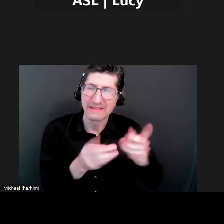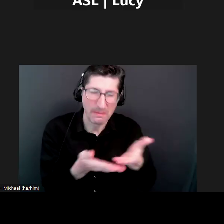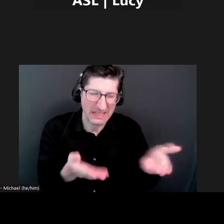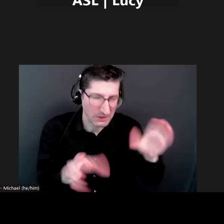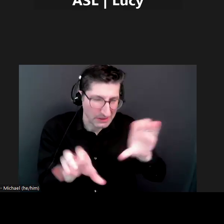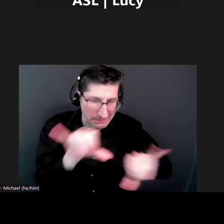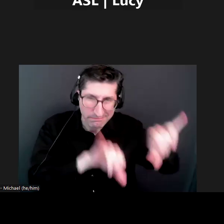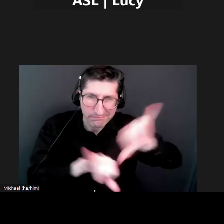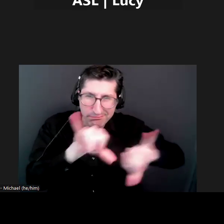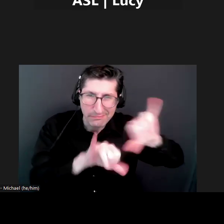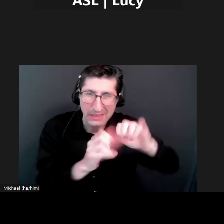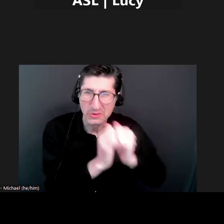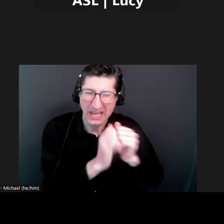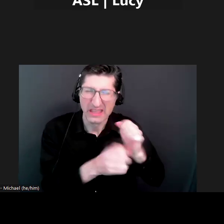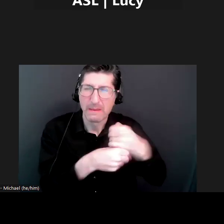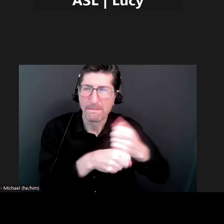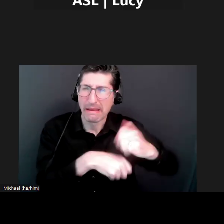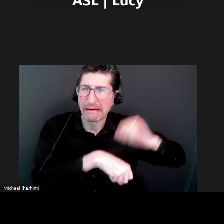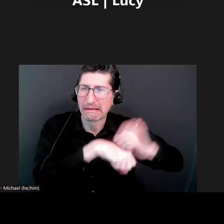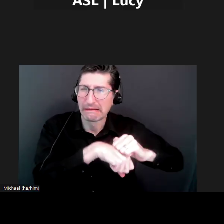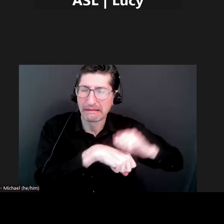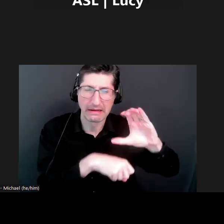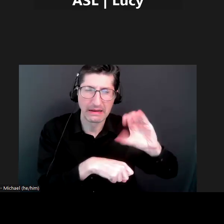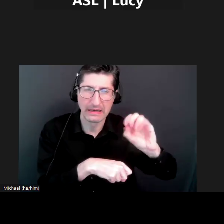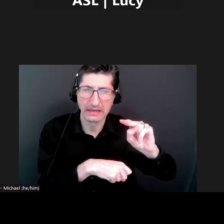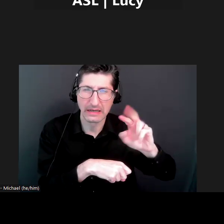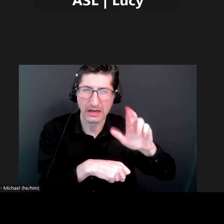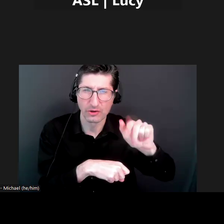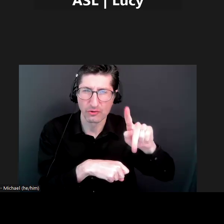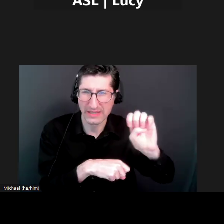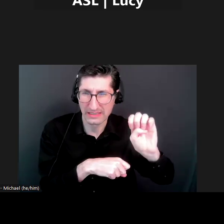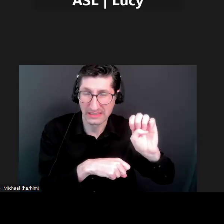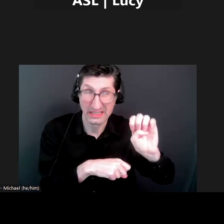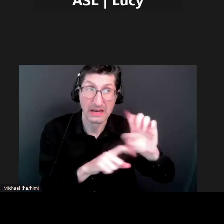concrete. This process comes at a cost.